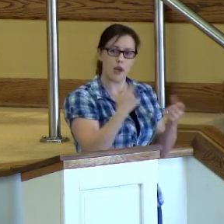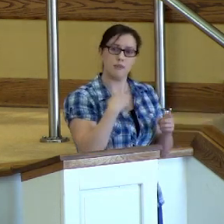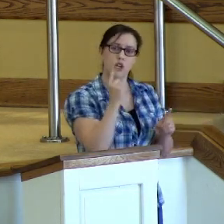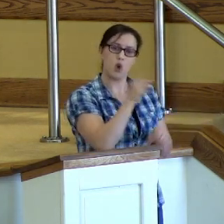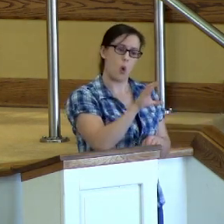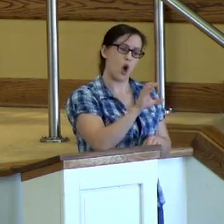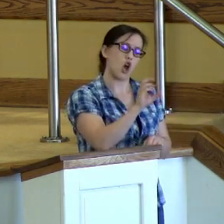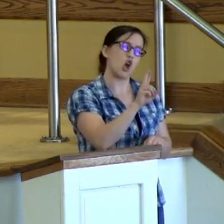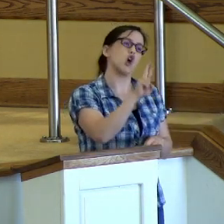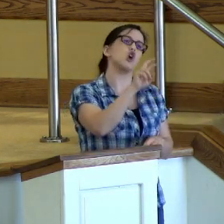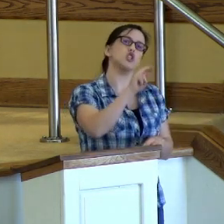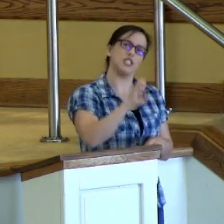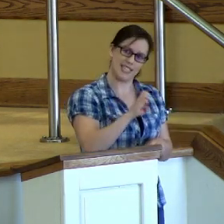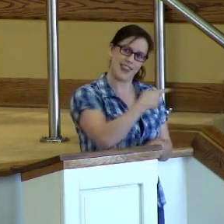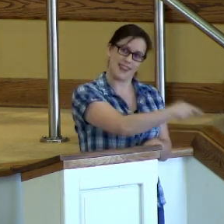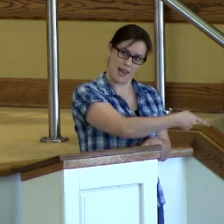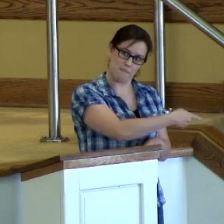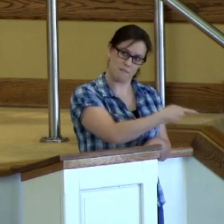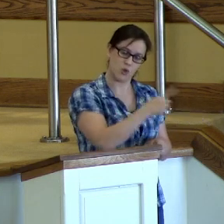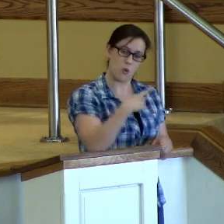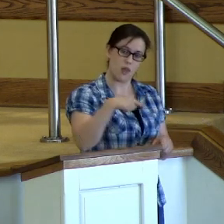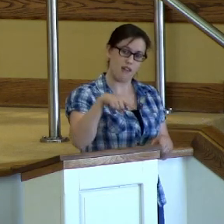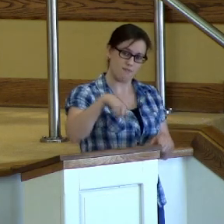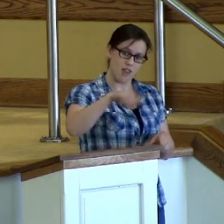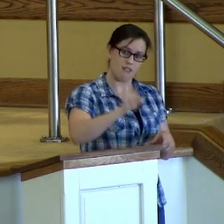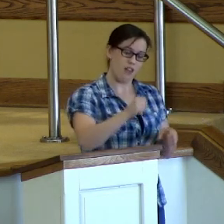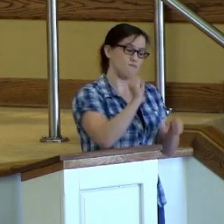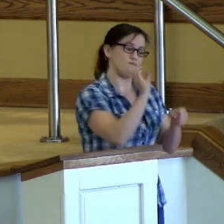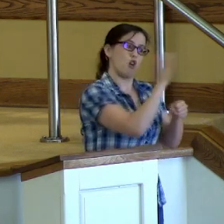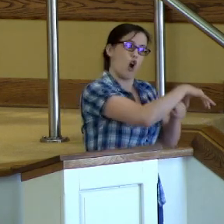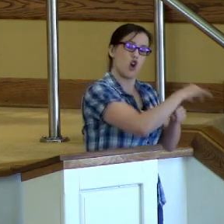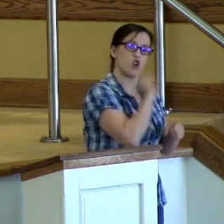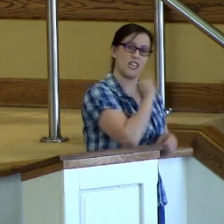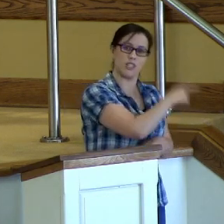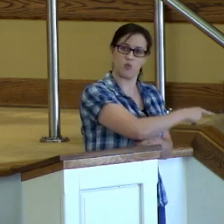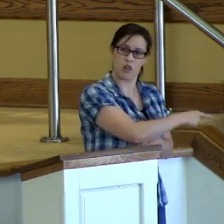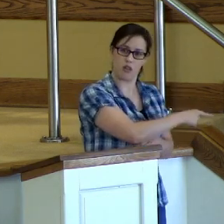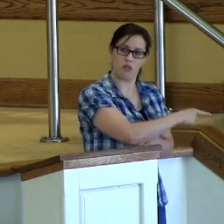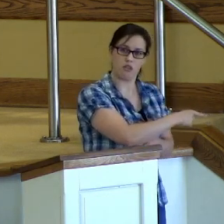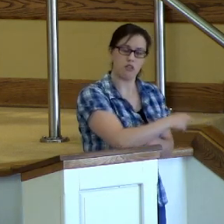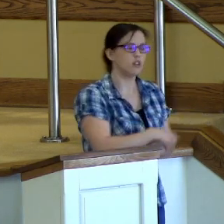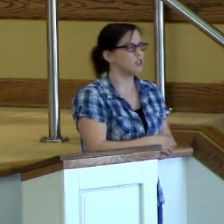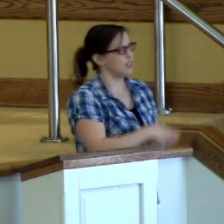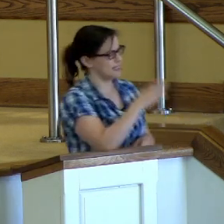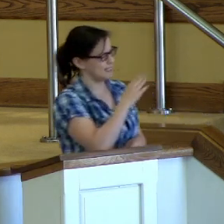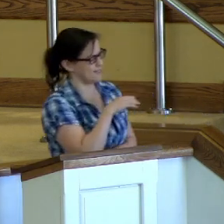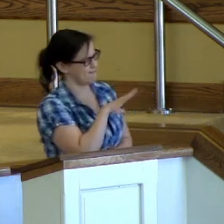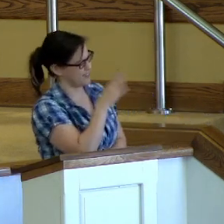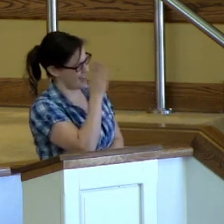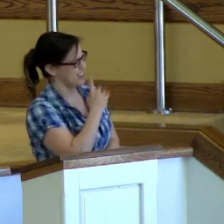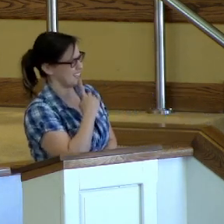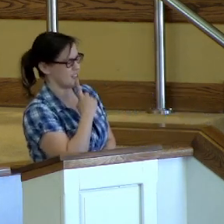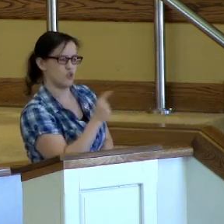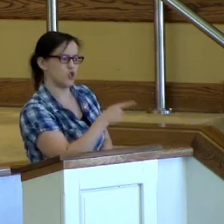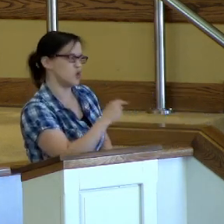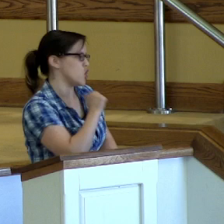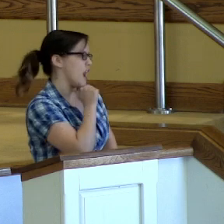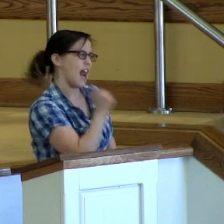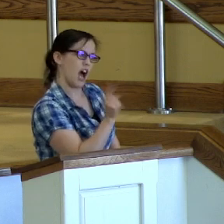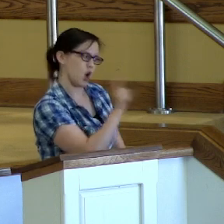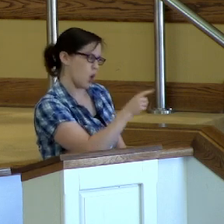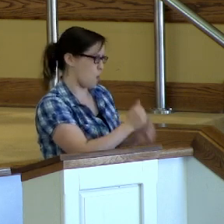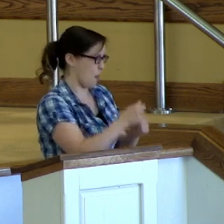Peradventure, I shall be able to overcome them and drive them out. And God said unto Balaam, thou shalt not go with